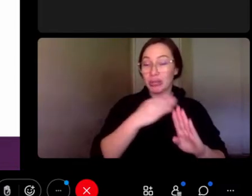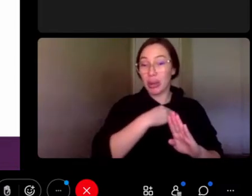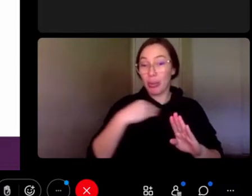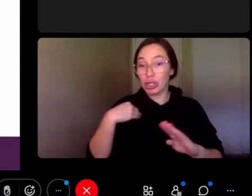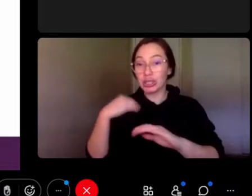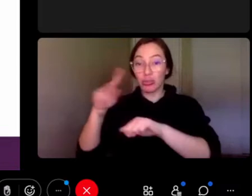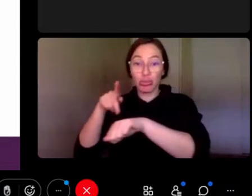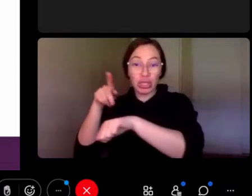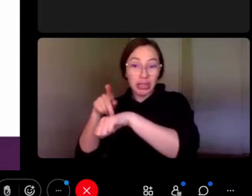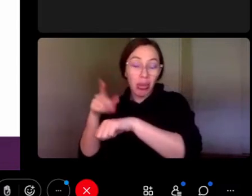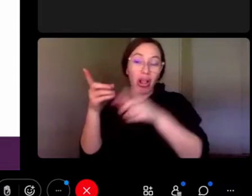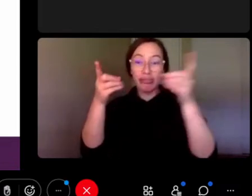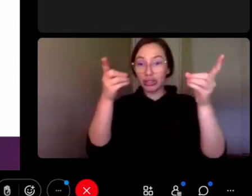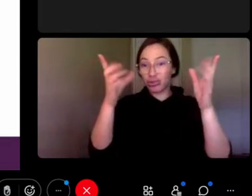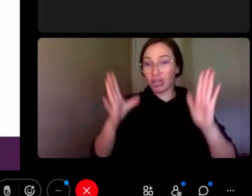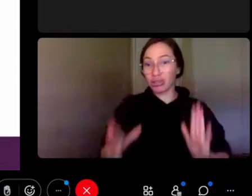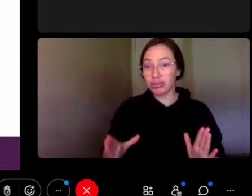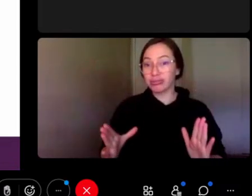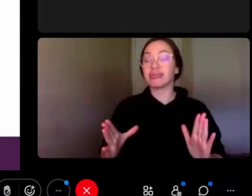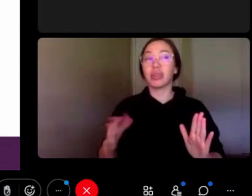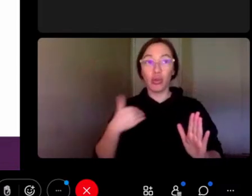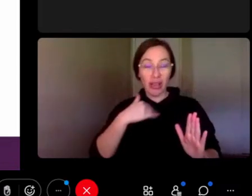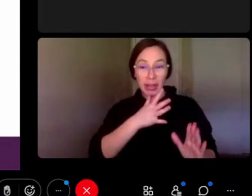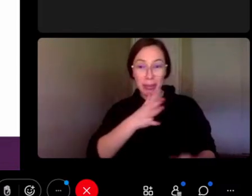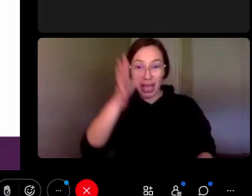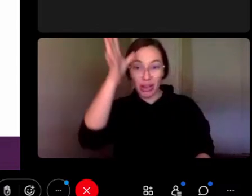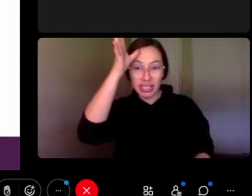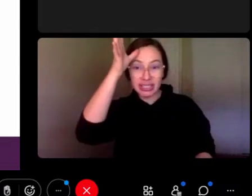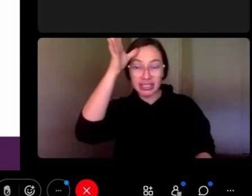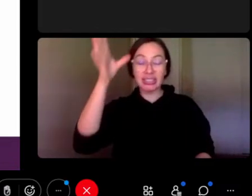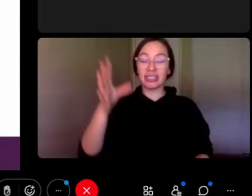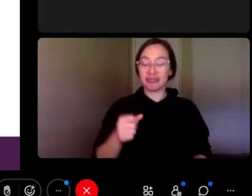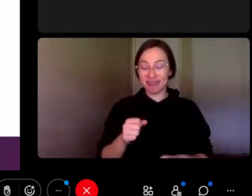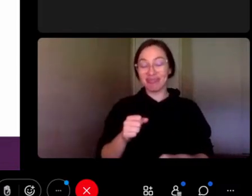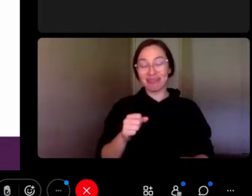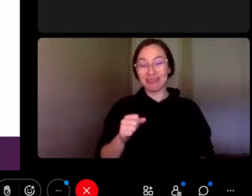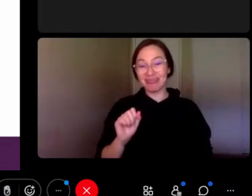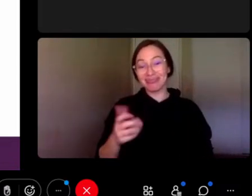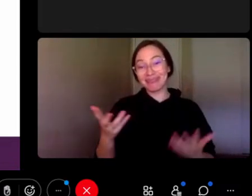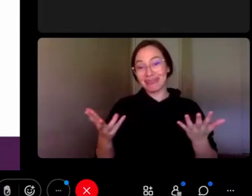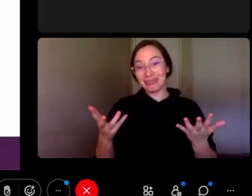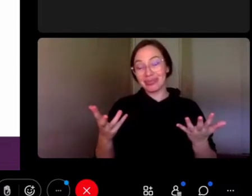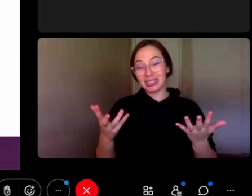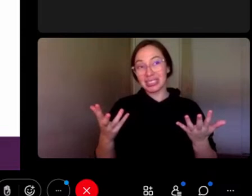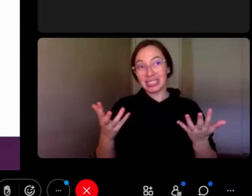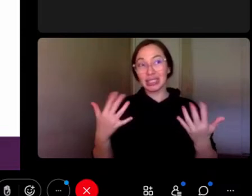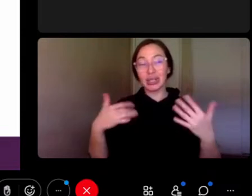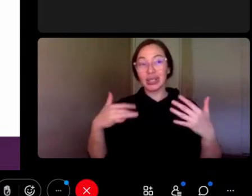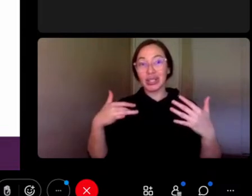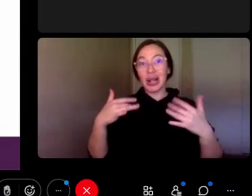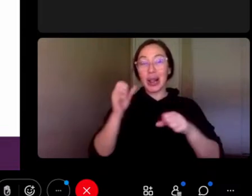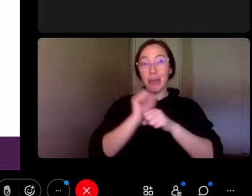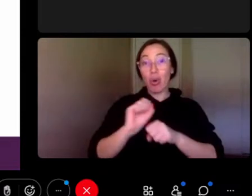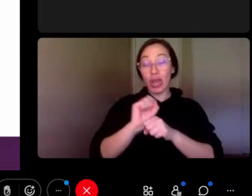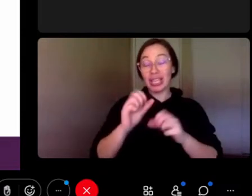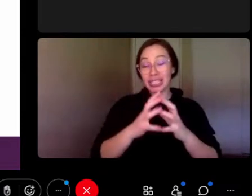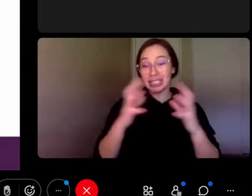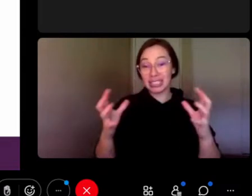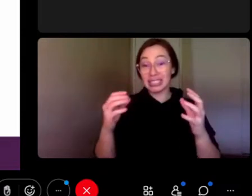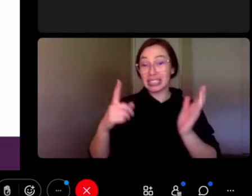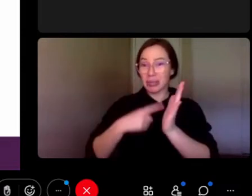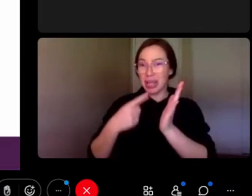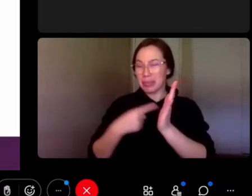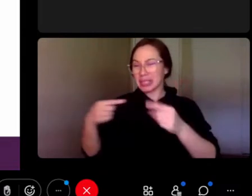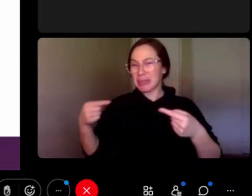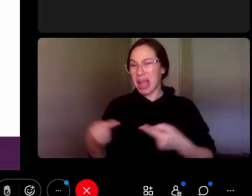directors, you know, we had parents. So it was, you know, laborious, and sometimes it was sometimes painful,